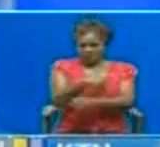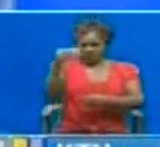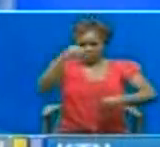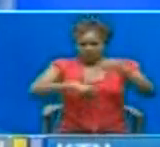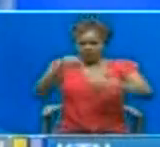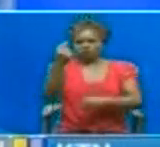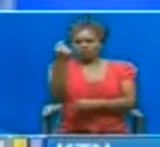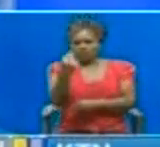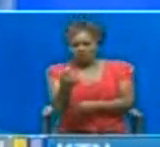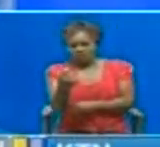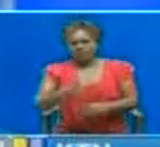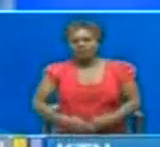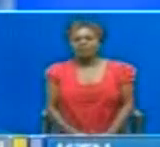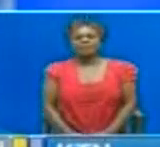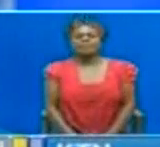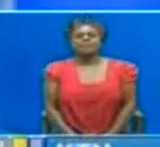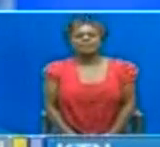KTN's Victor Ogale with the details.